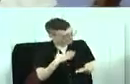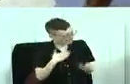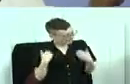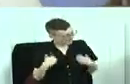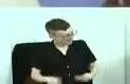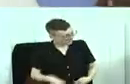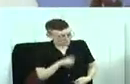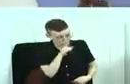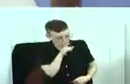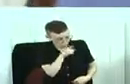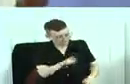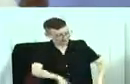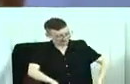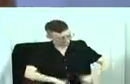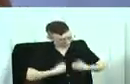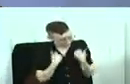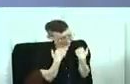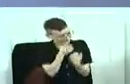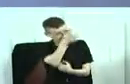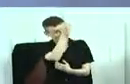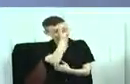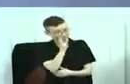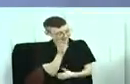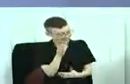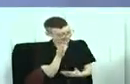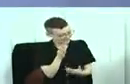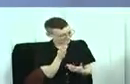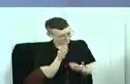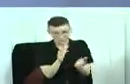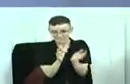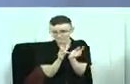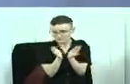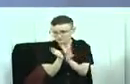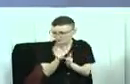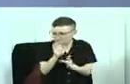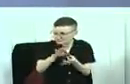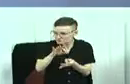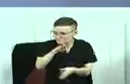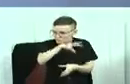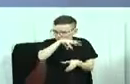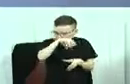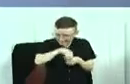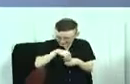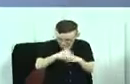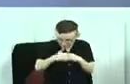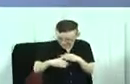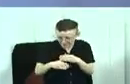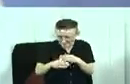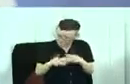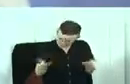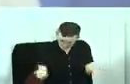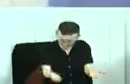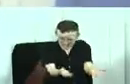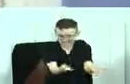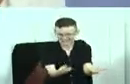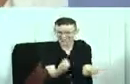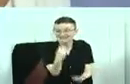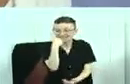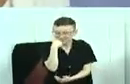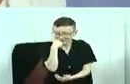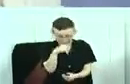body, the spirit of God, the spirit of Jesus Christ in this bread. So take and eat. Remember me.